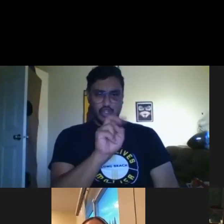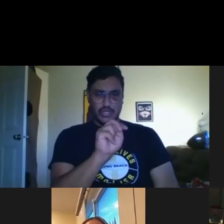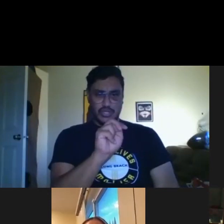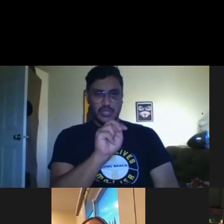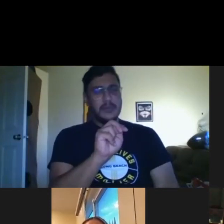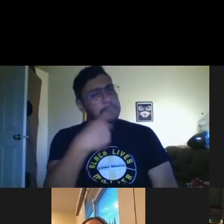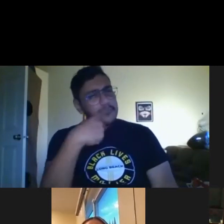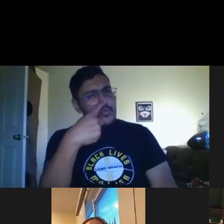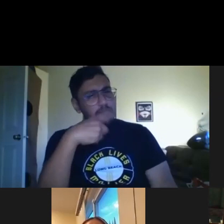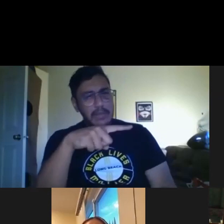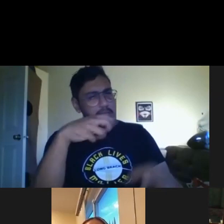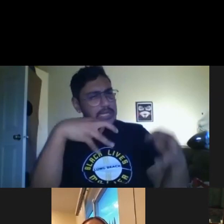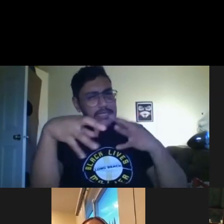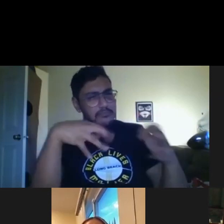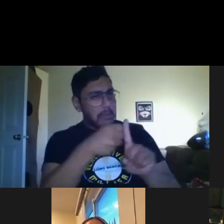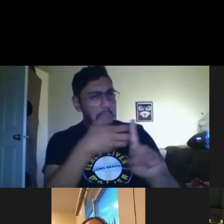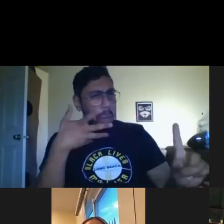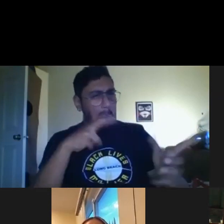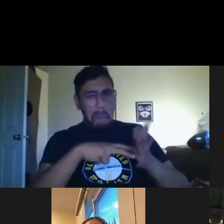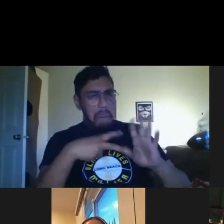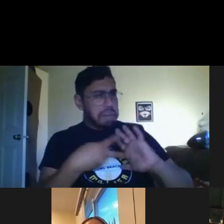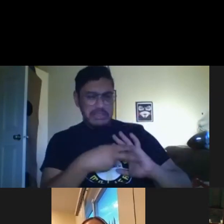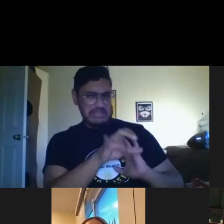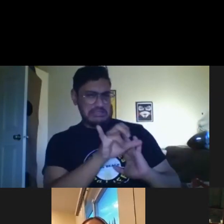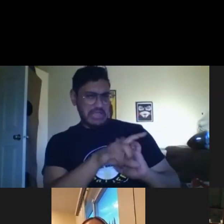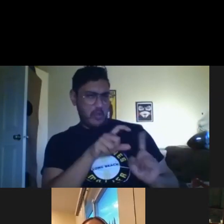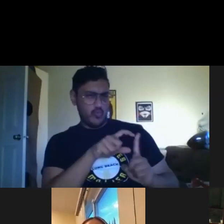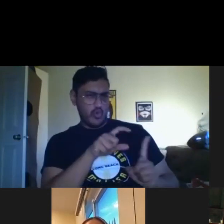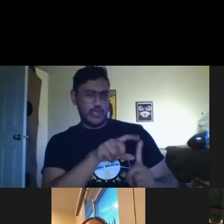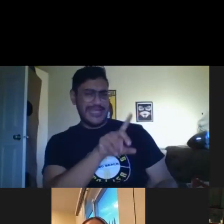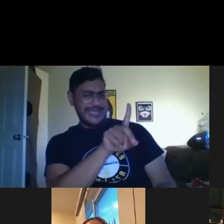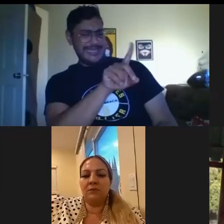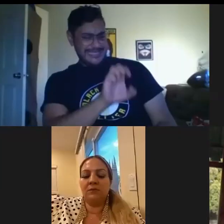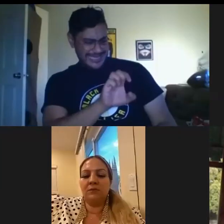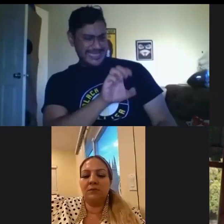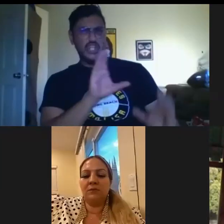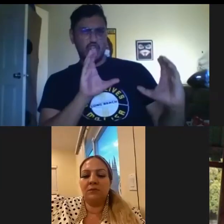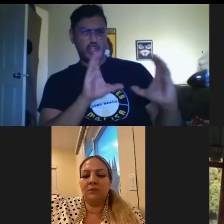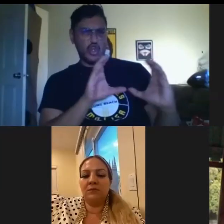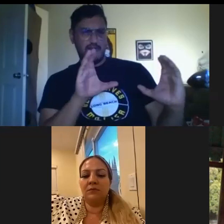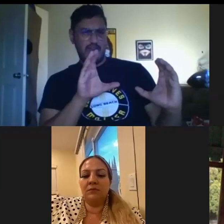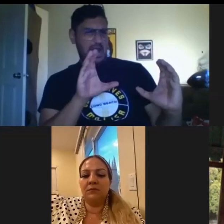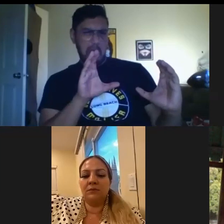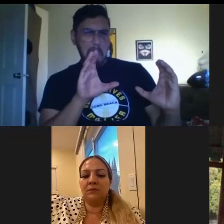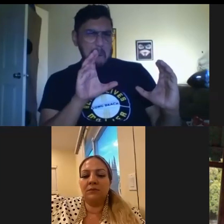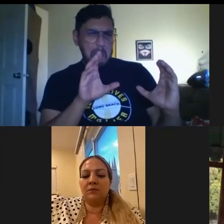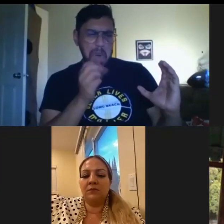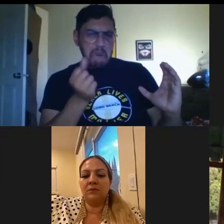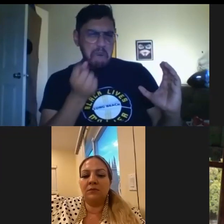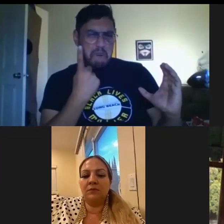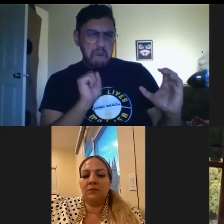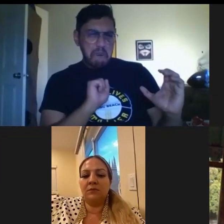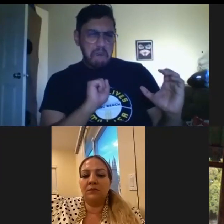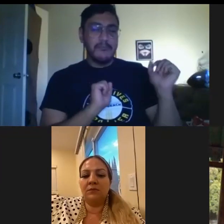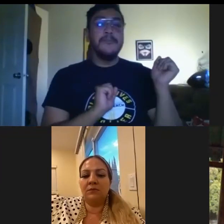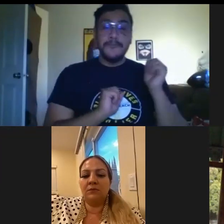this decertification bill, and what it means to decertify police? Well, first, thank you,